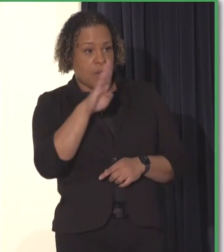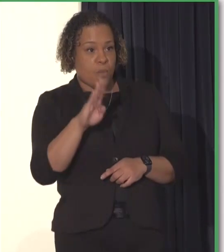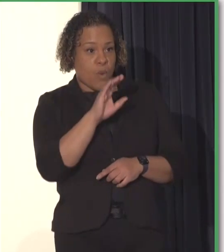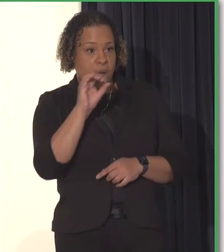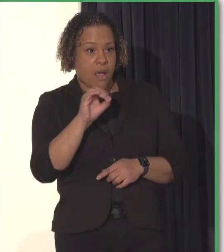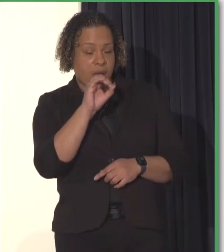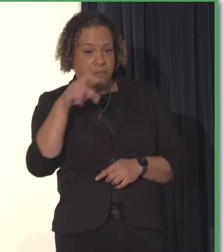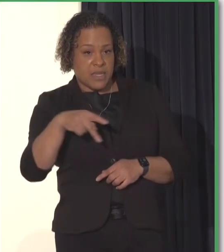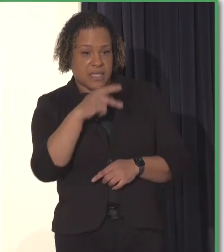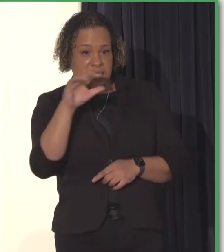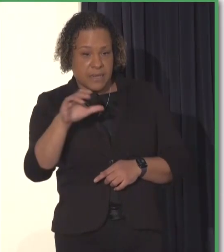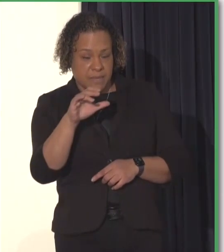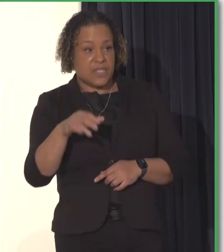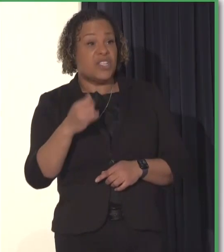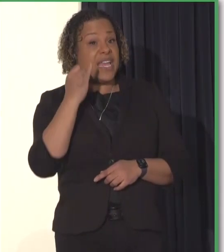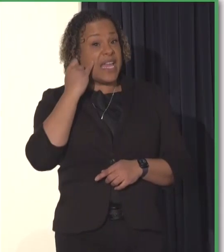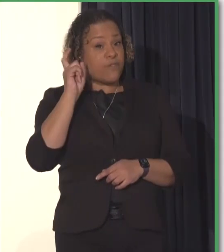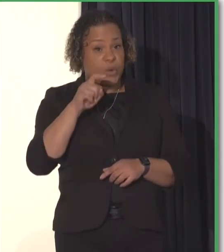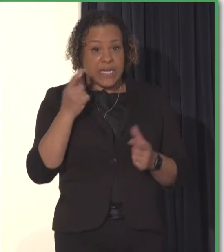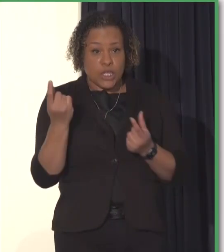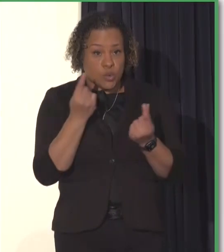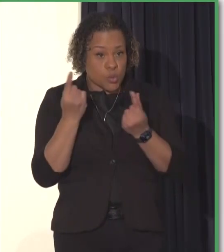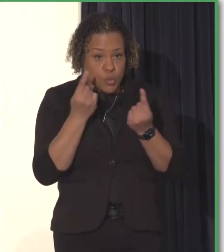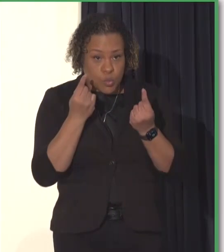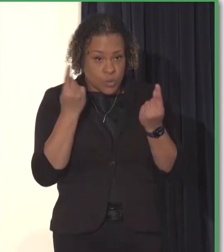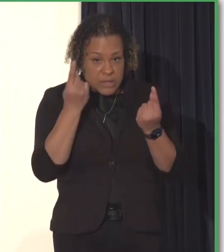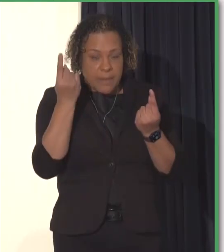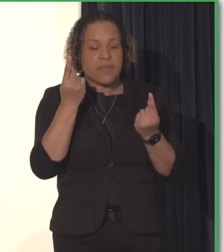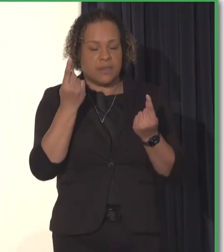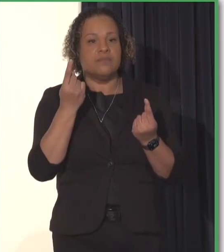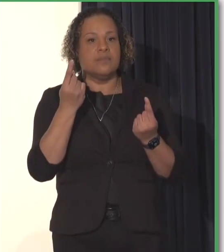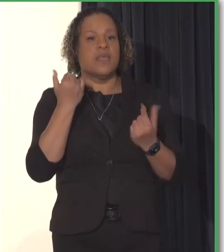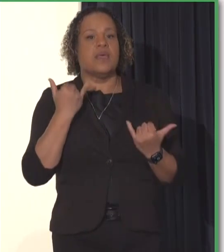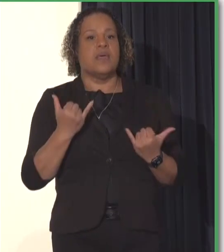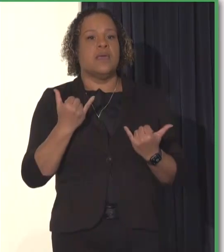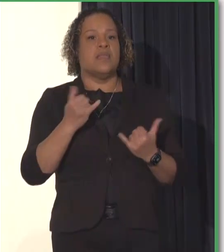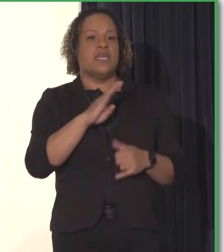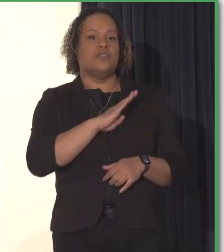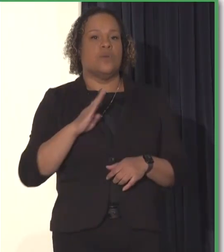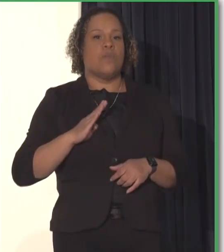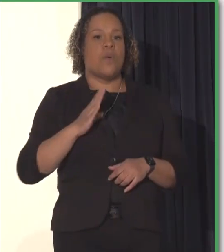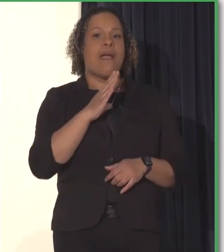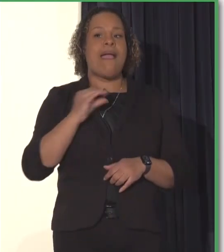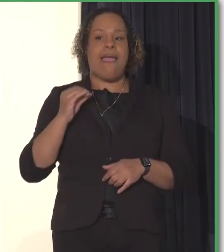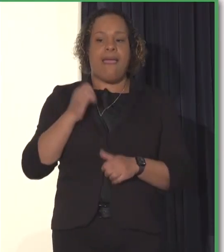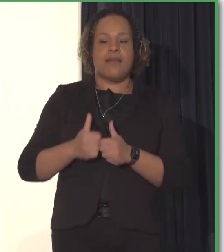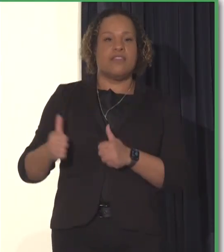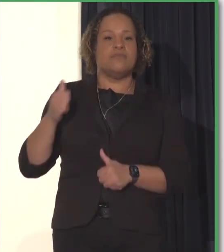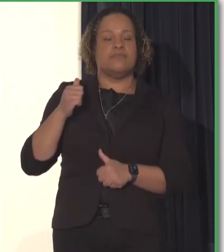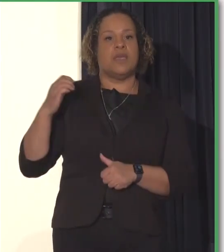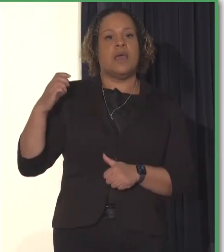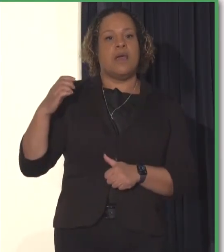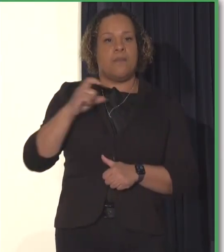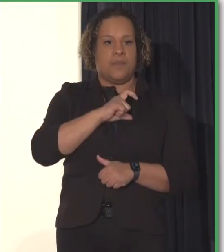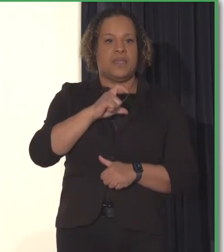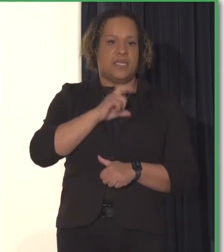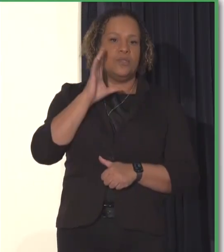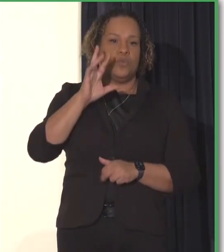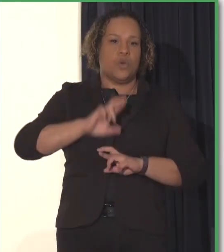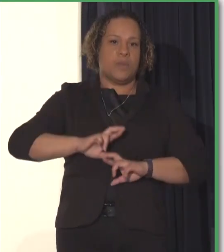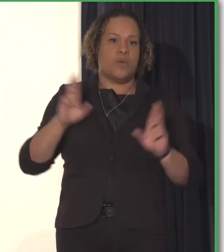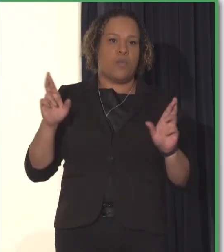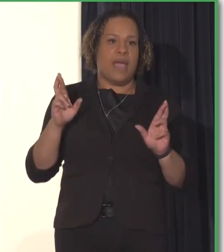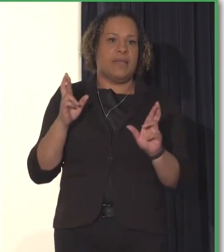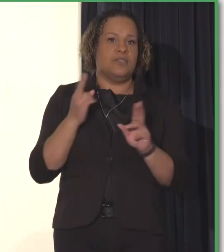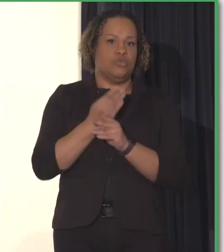be taken, I'm sure that this board and the chief of police will be ready to take action. Through the